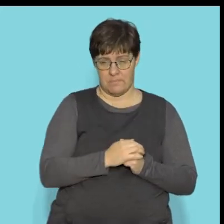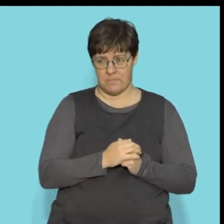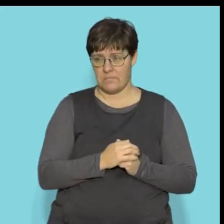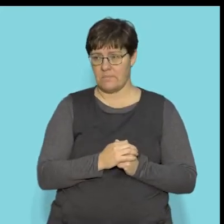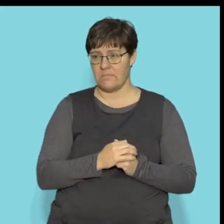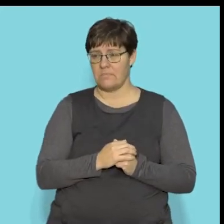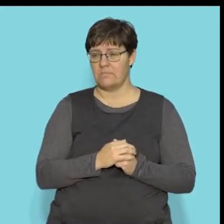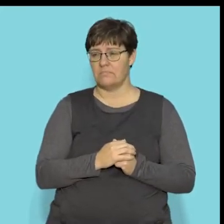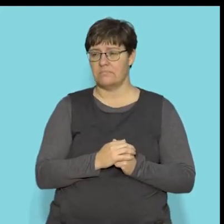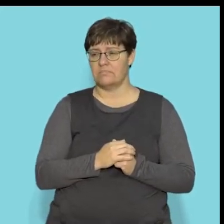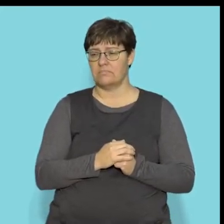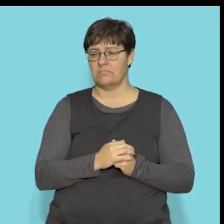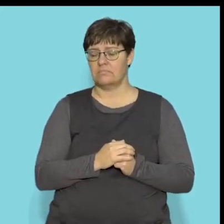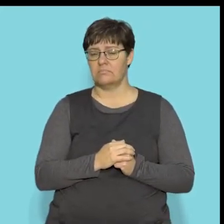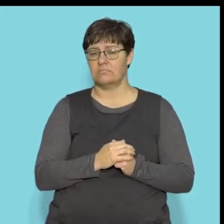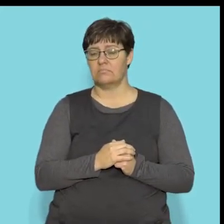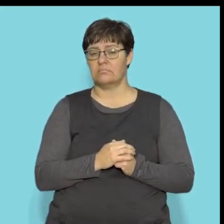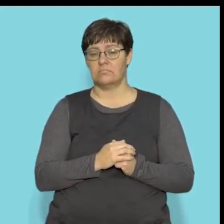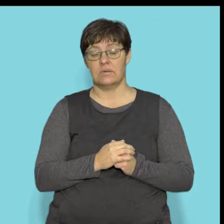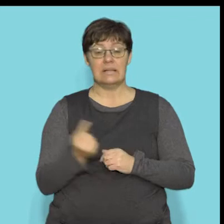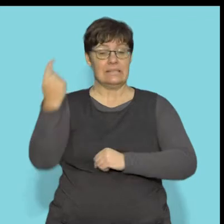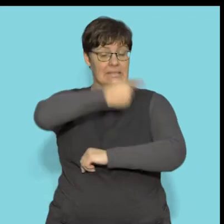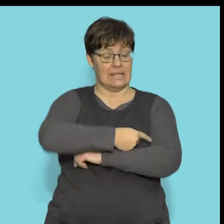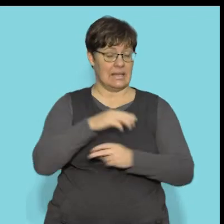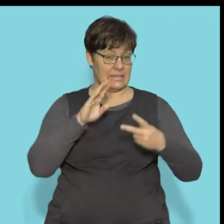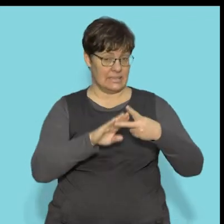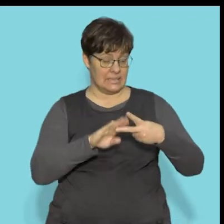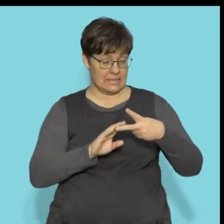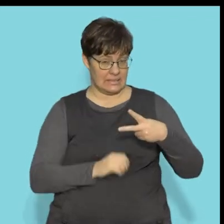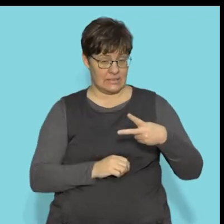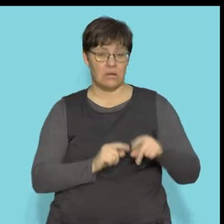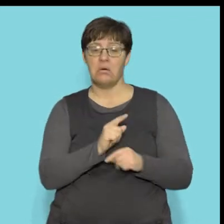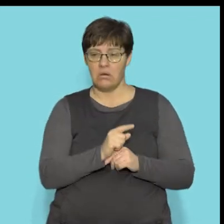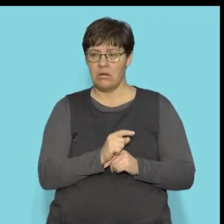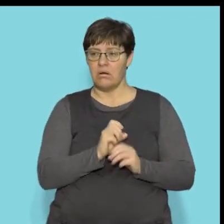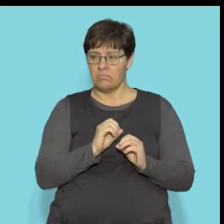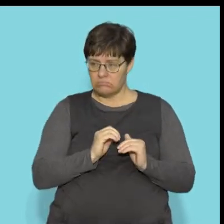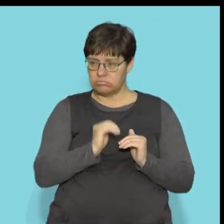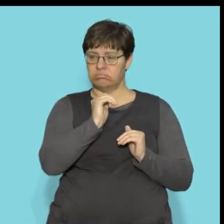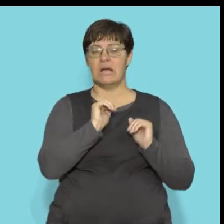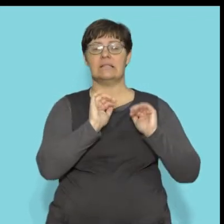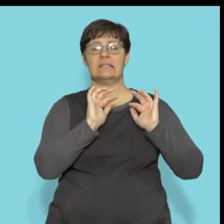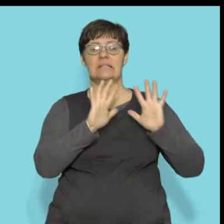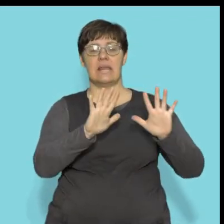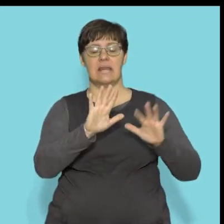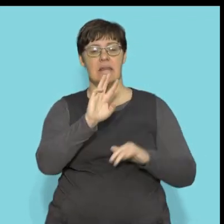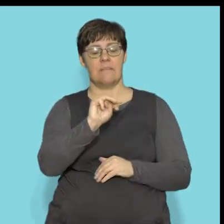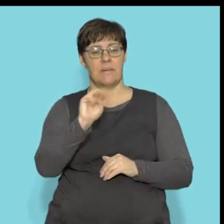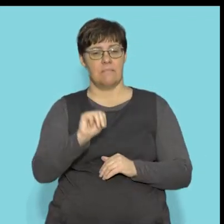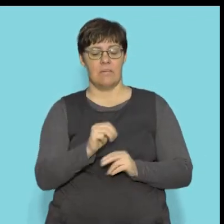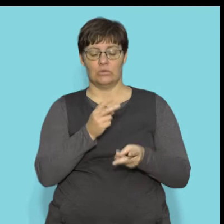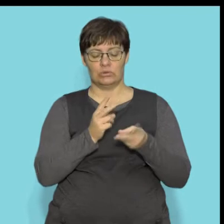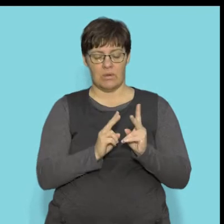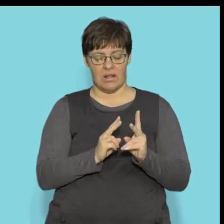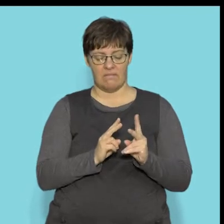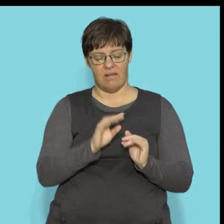millimeters. In that pot, in day 2, they had grown to 10 millimeters,